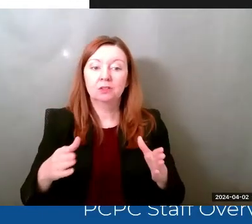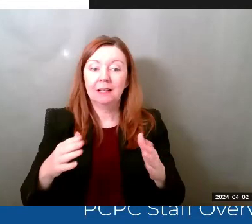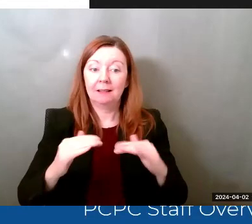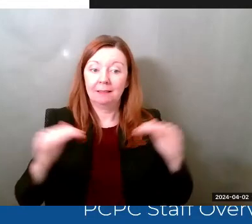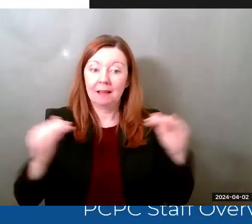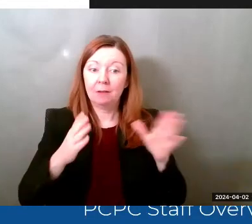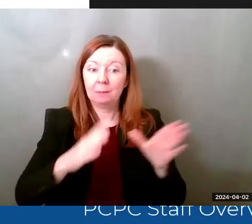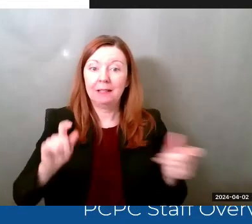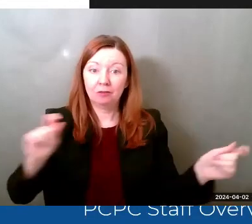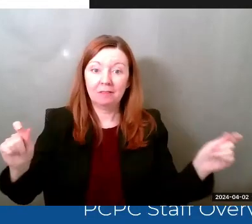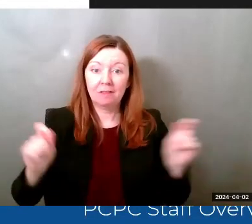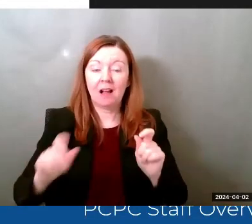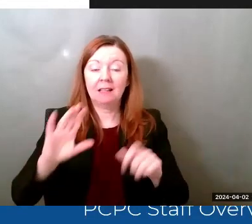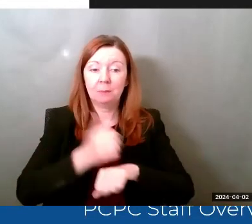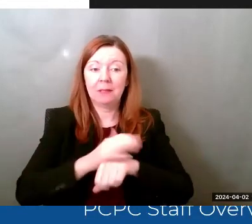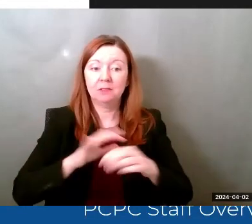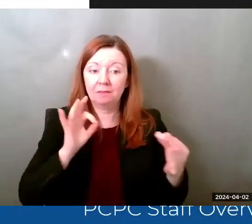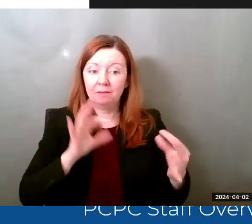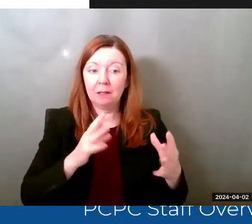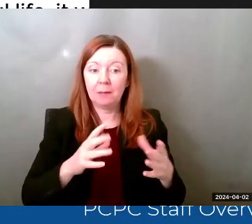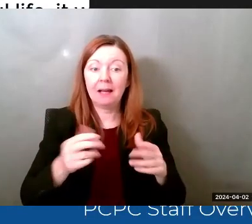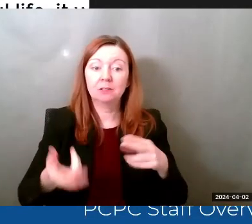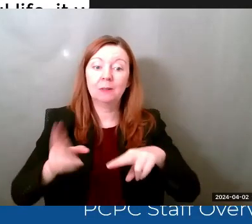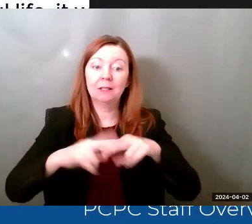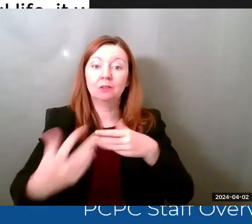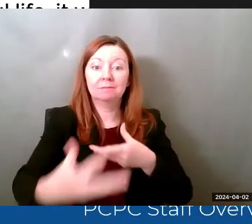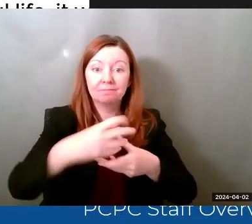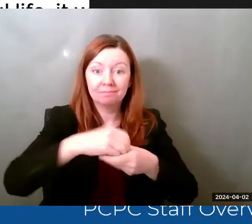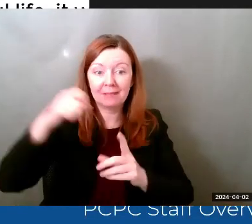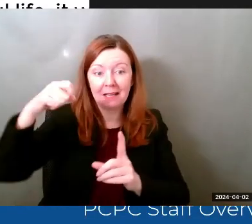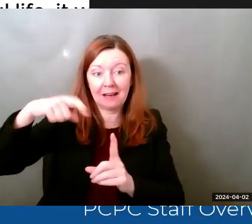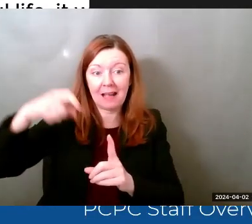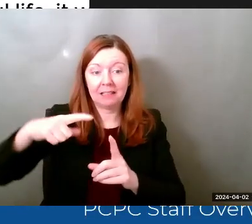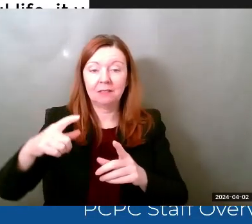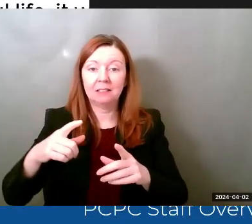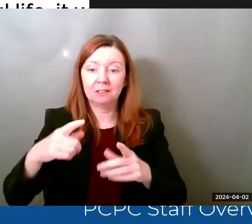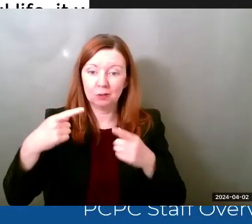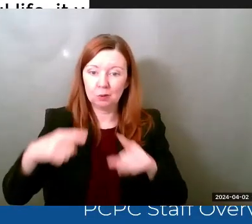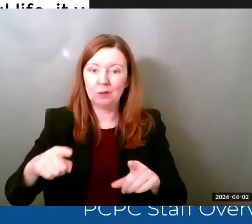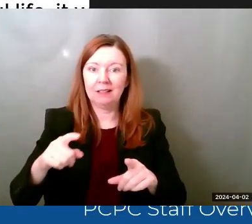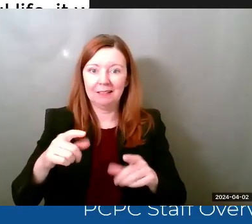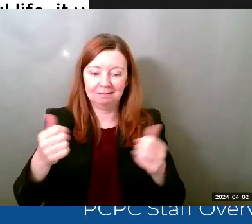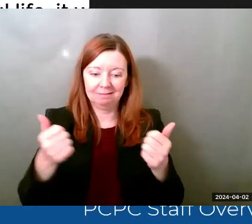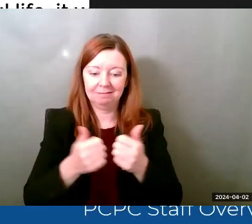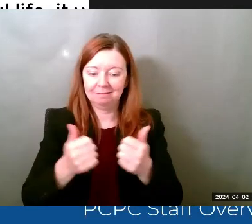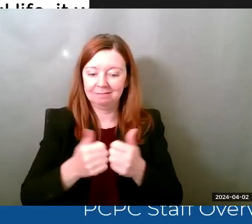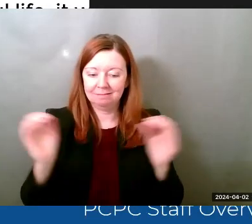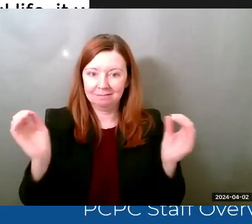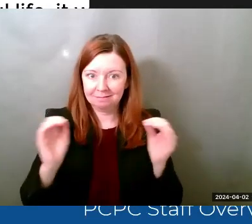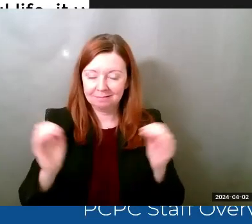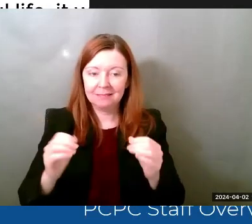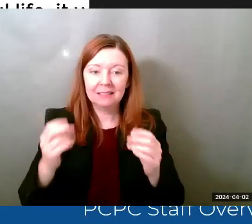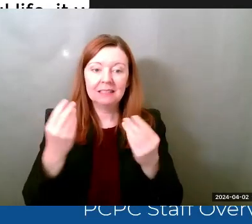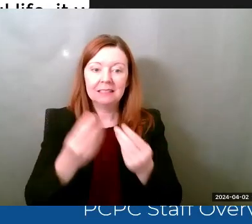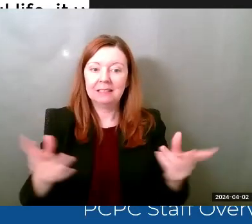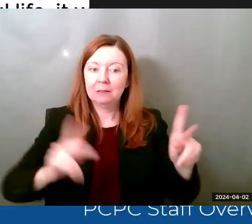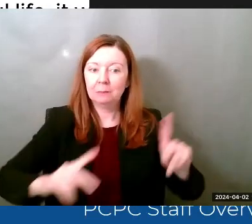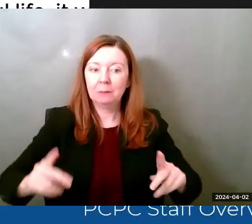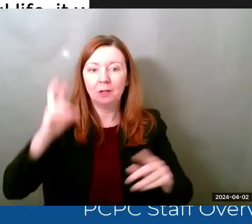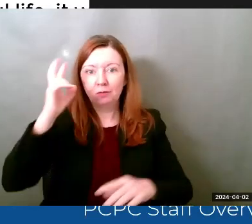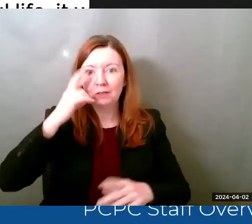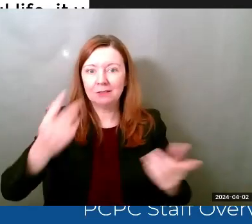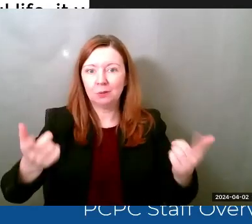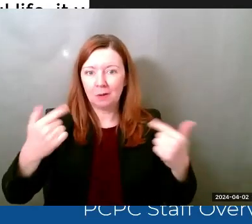revised based on feedback to increase engagement and activation at non-event times, giving people a reason to come through the